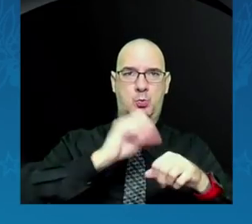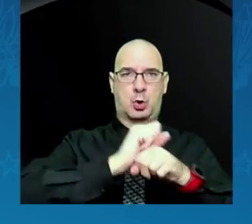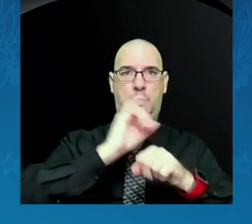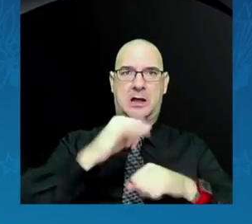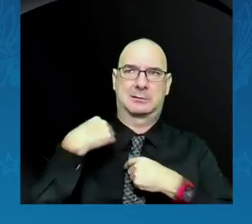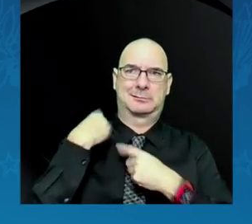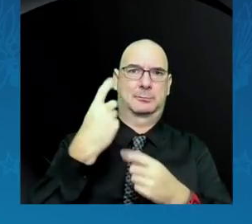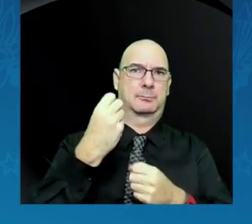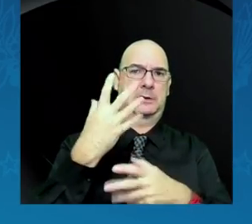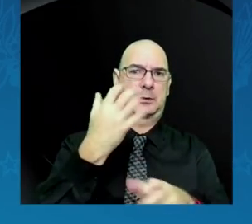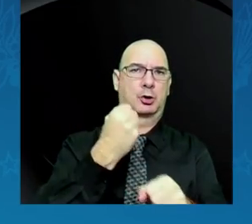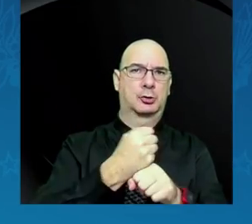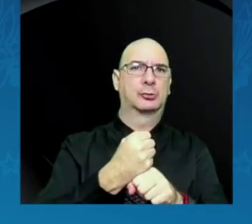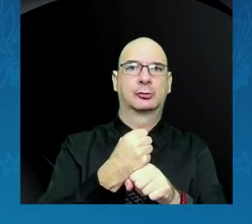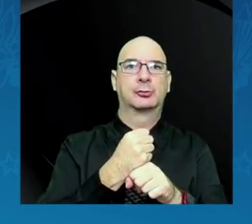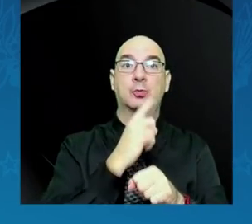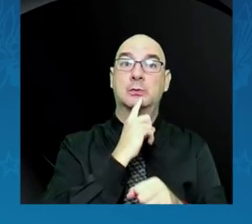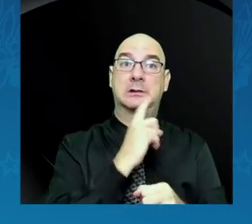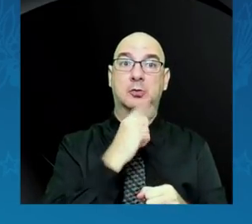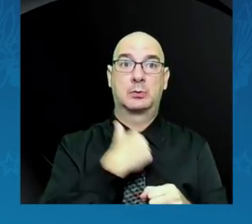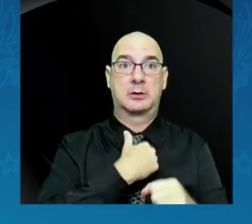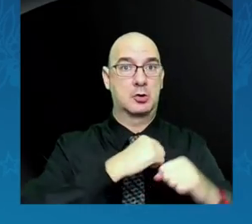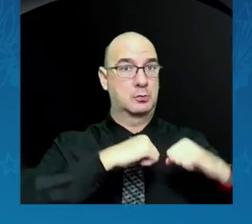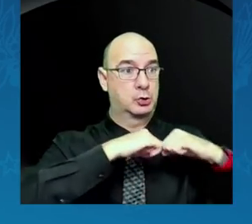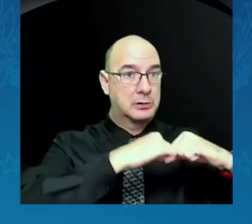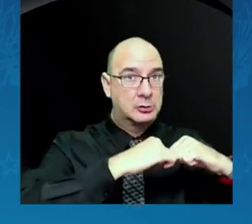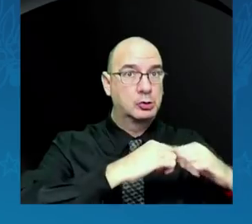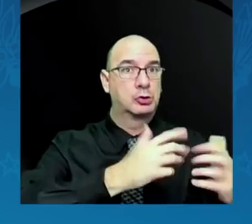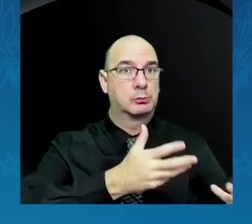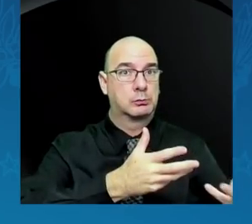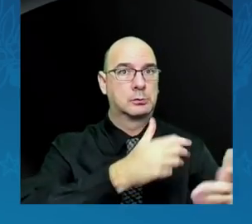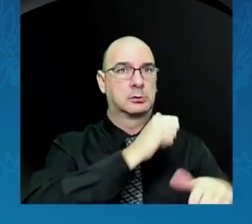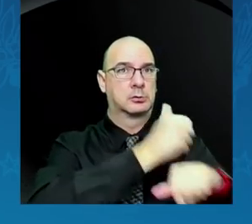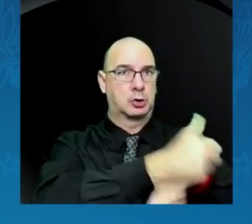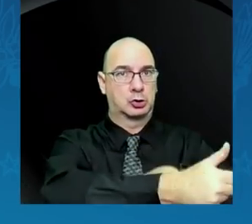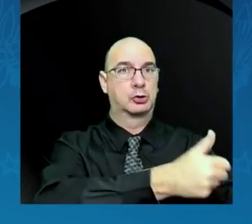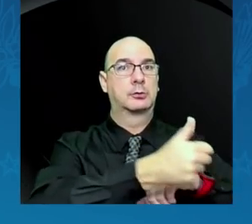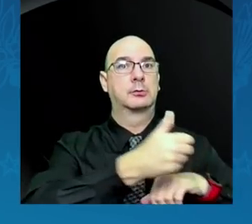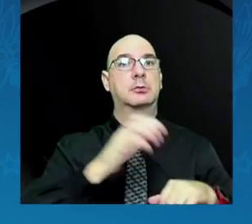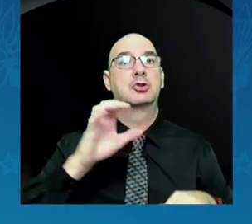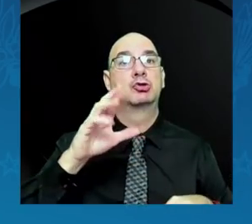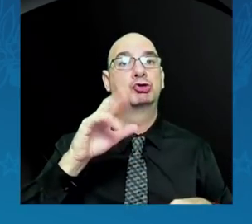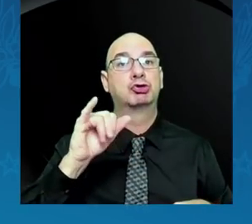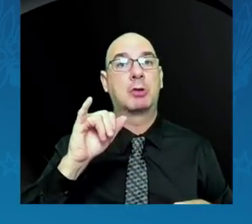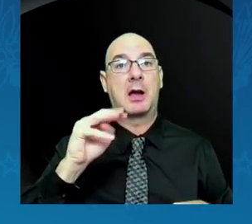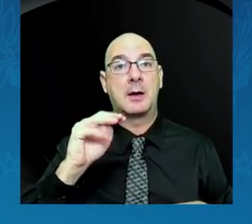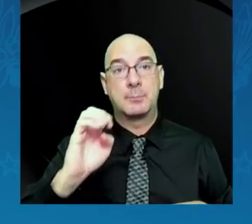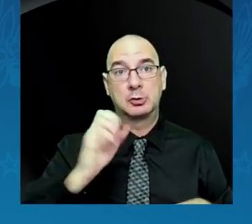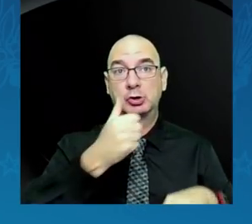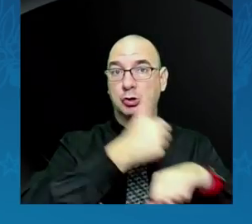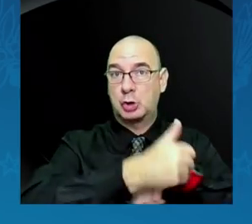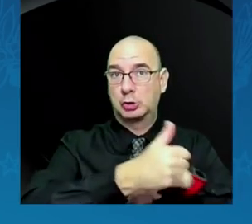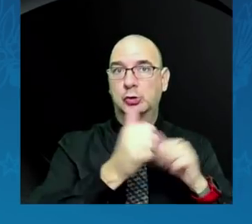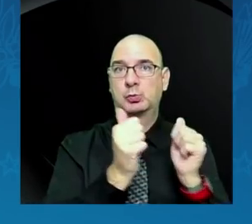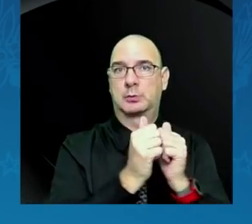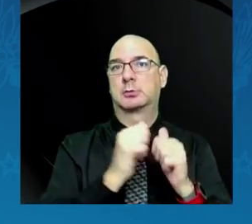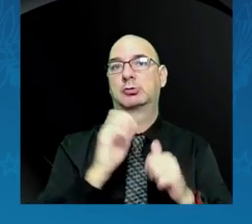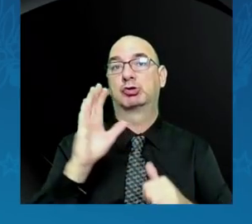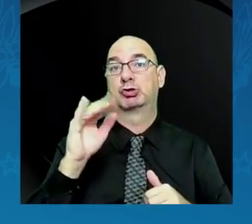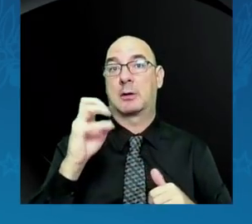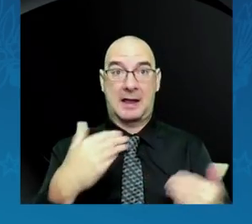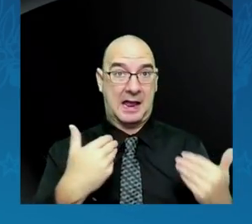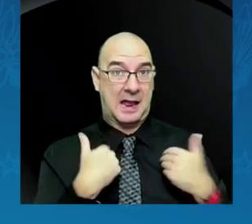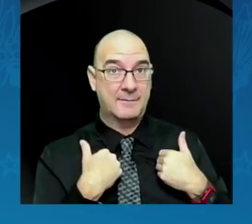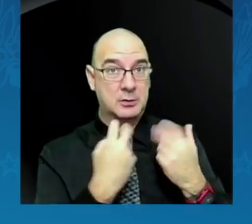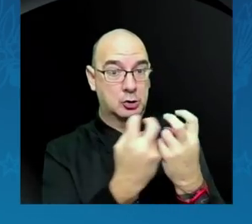so that anyone that is accused of a crime and charged with a crime has a jury of their peers. And we want to put in